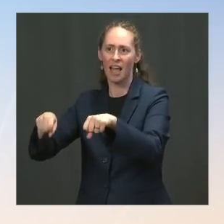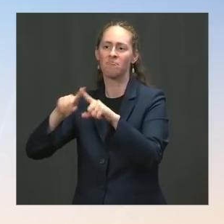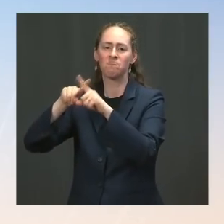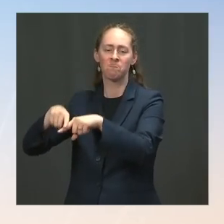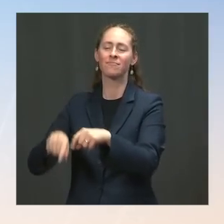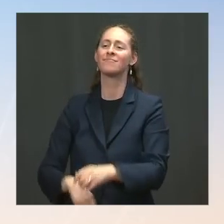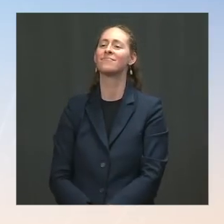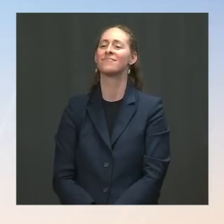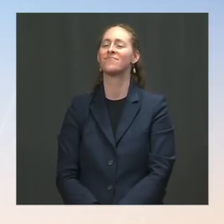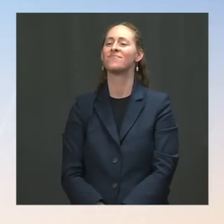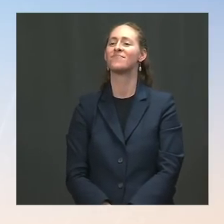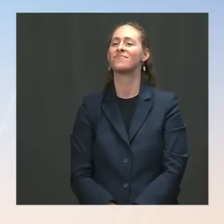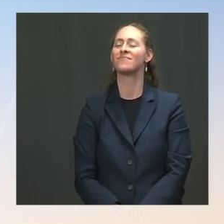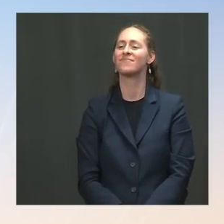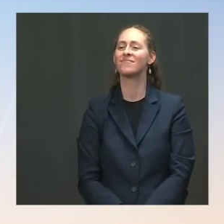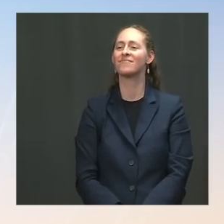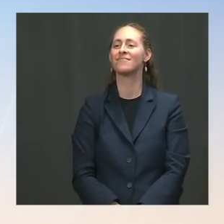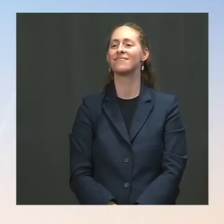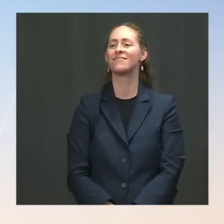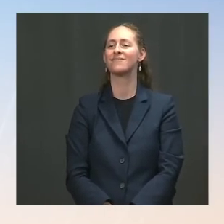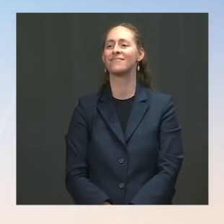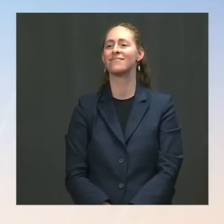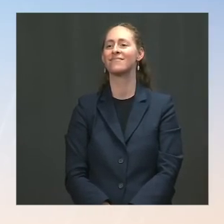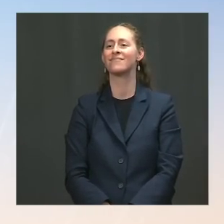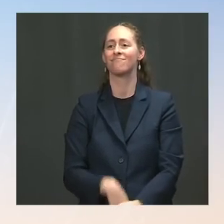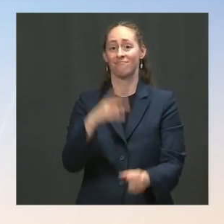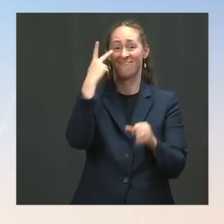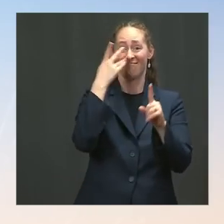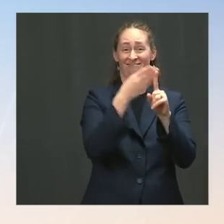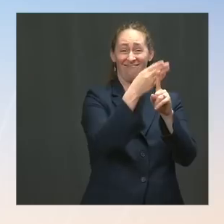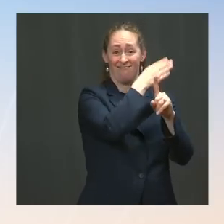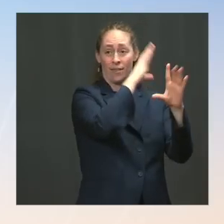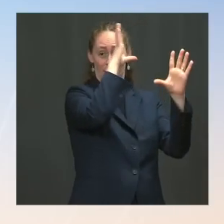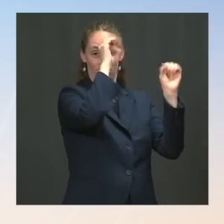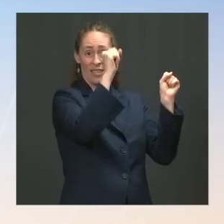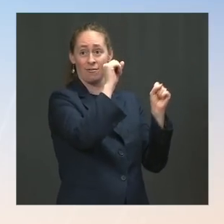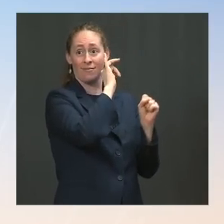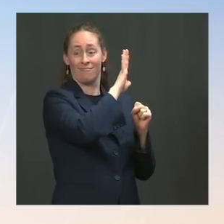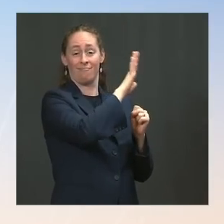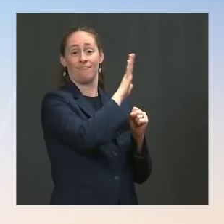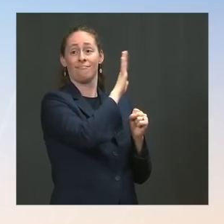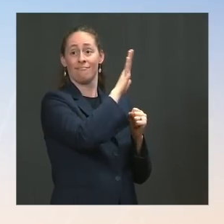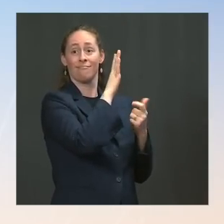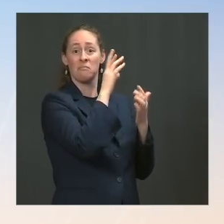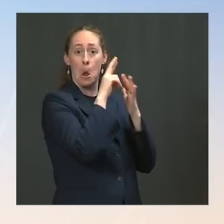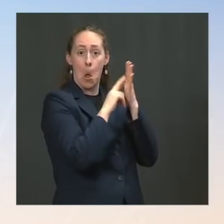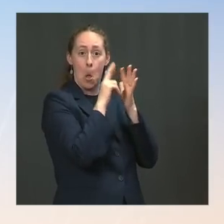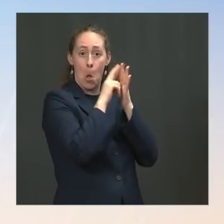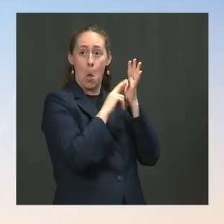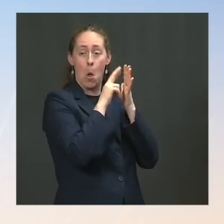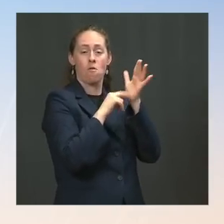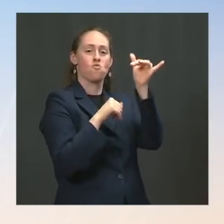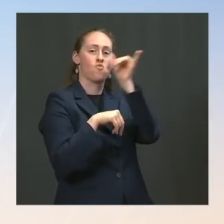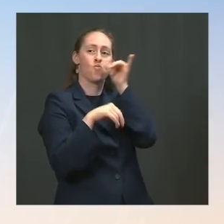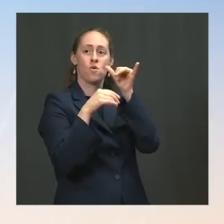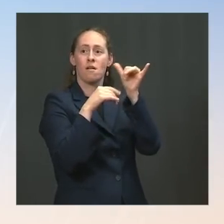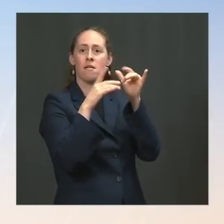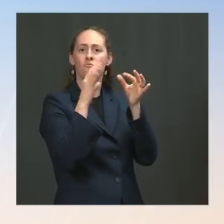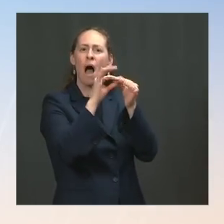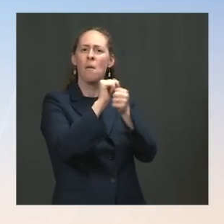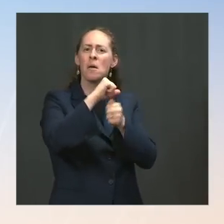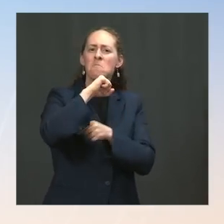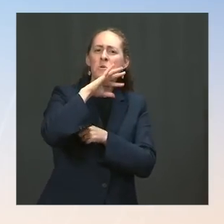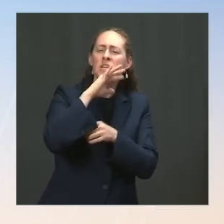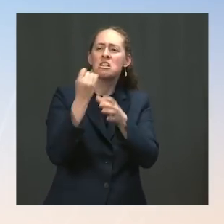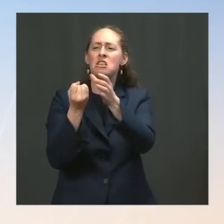harmful rollbacks of near-term fuel efficiency and emissions standard. A good question a lot of you have been asking is, what is the implementation about